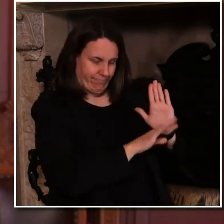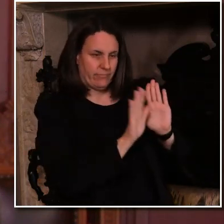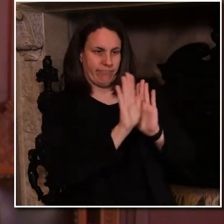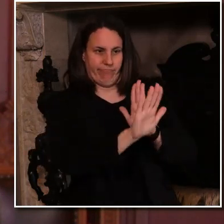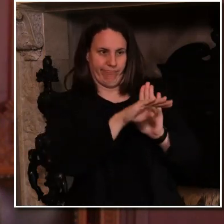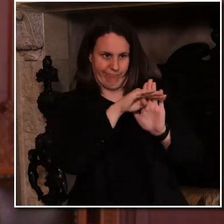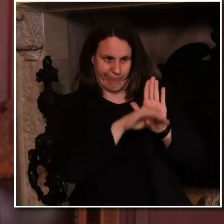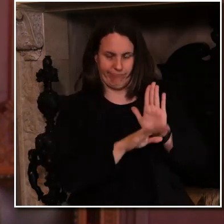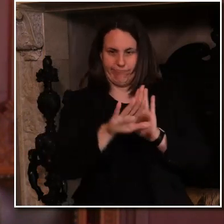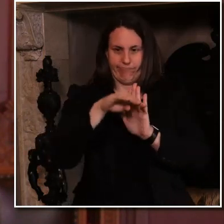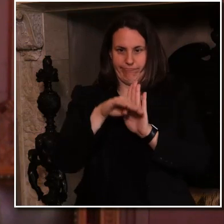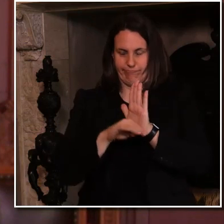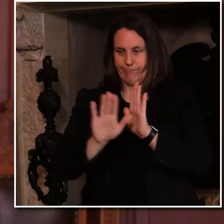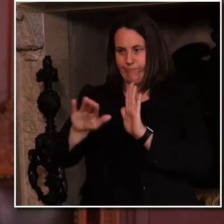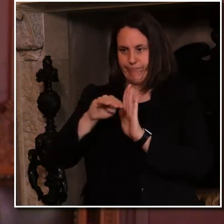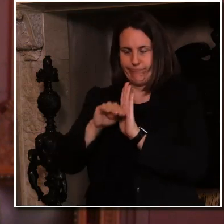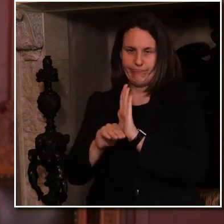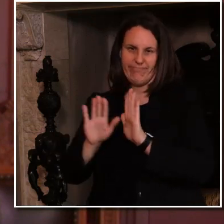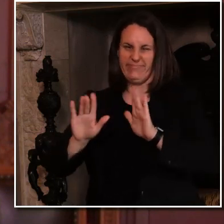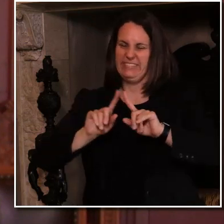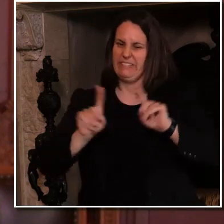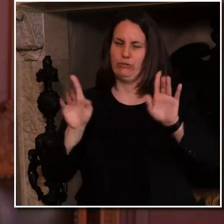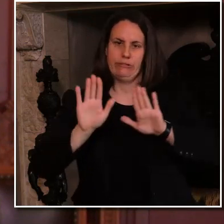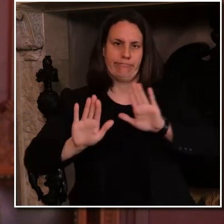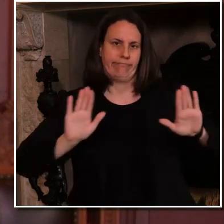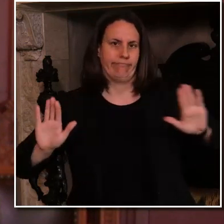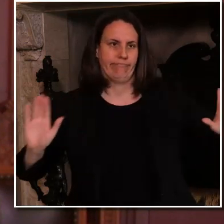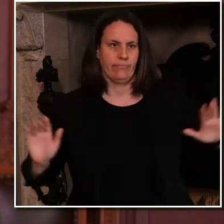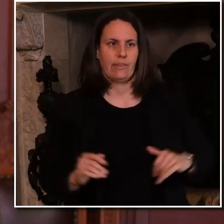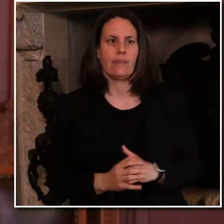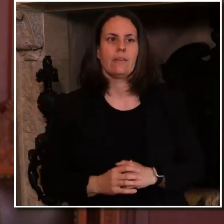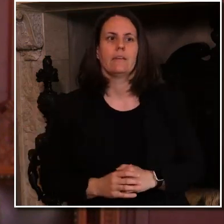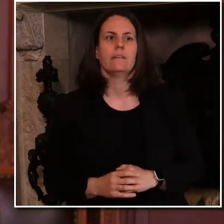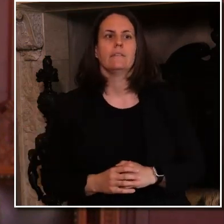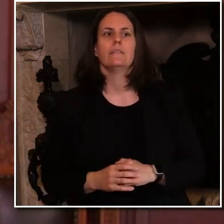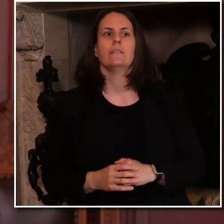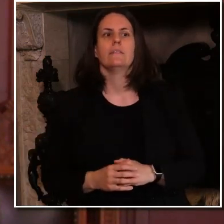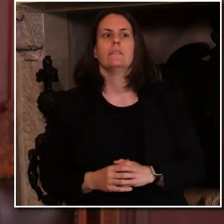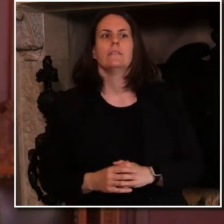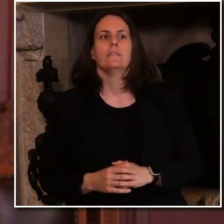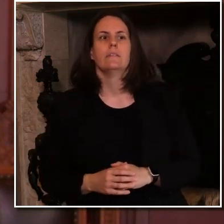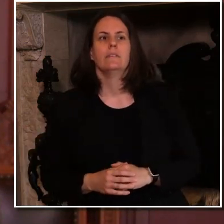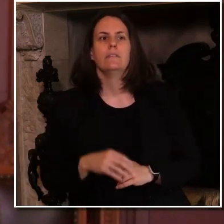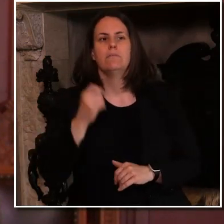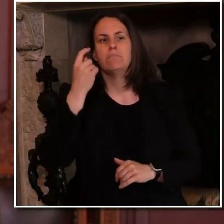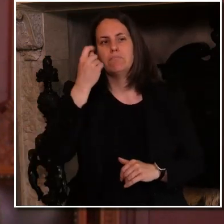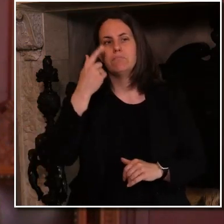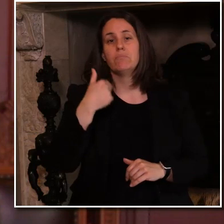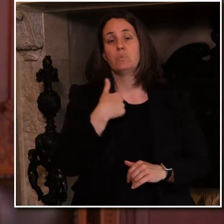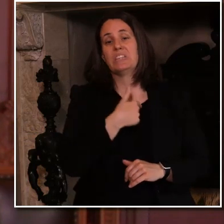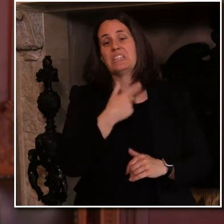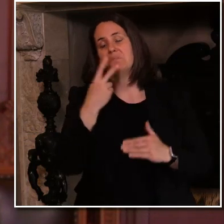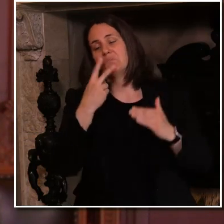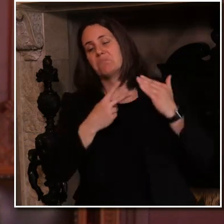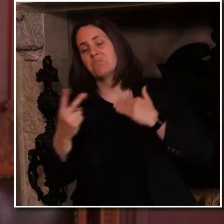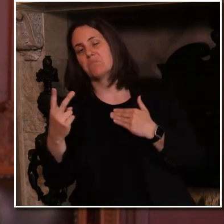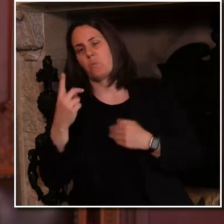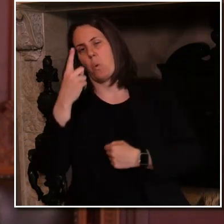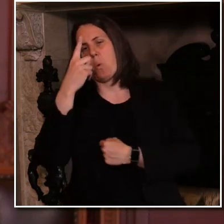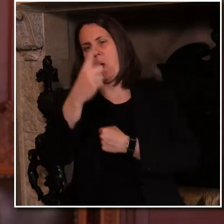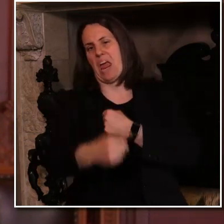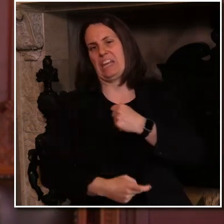revenue shortfall this next budget would be probably, or the next year, fiscal year, would be approximately $2